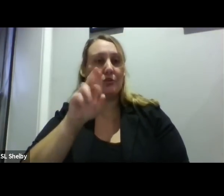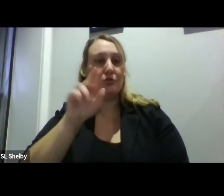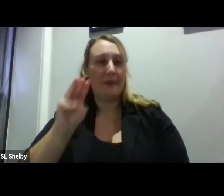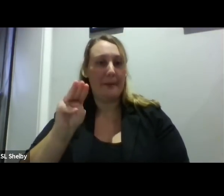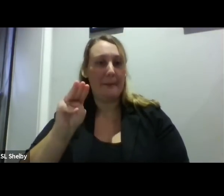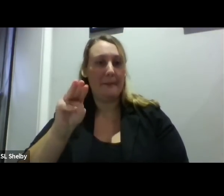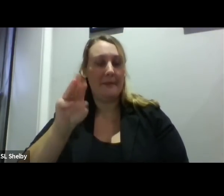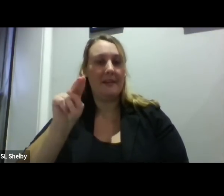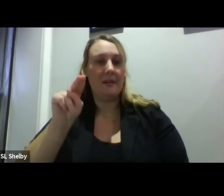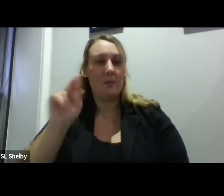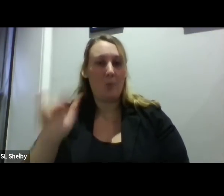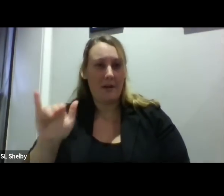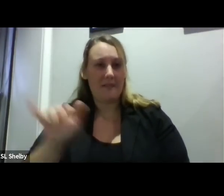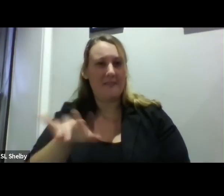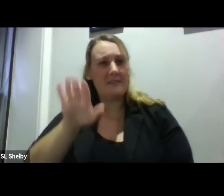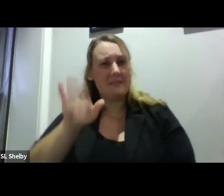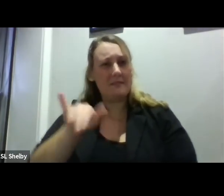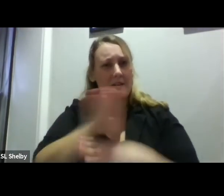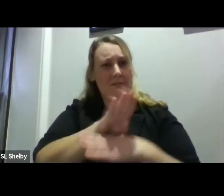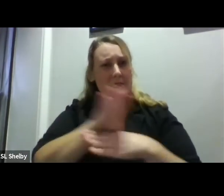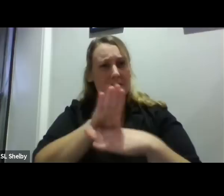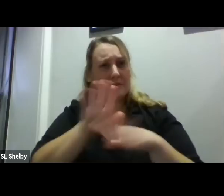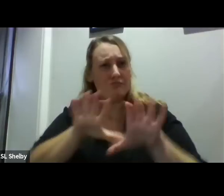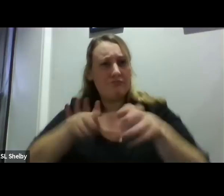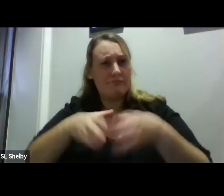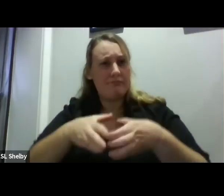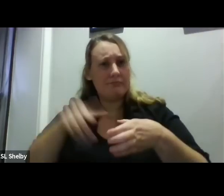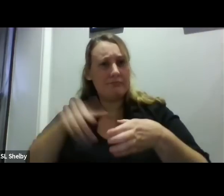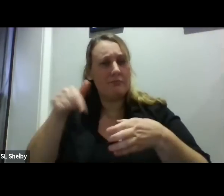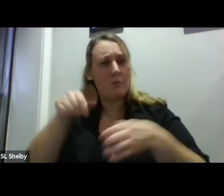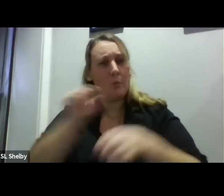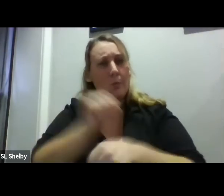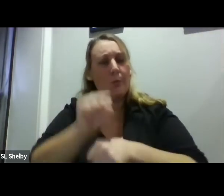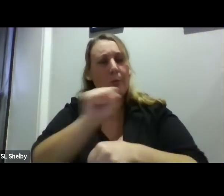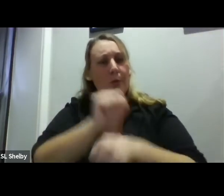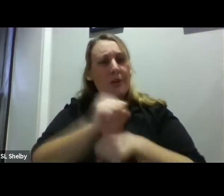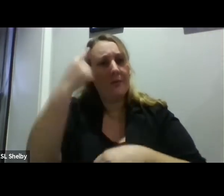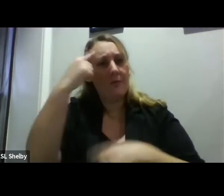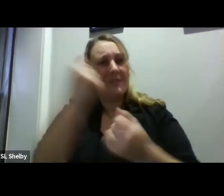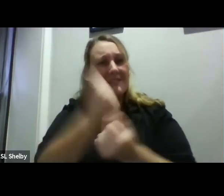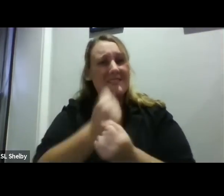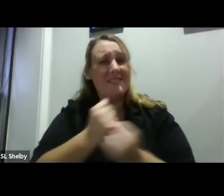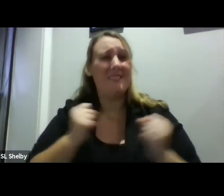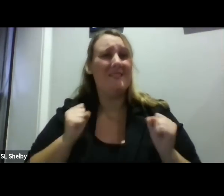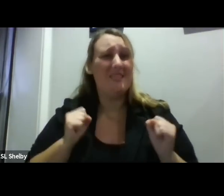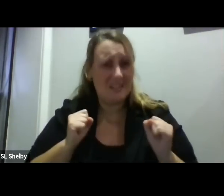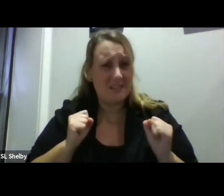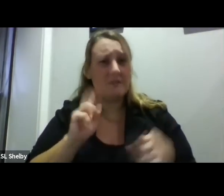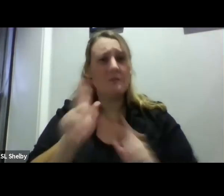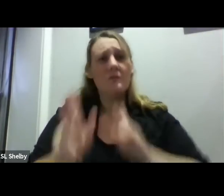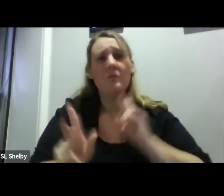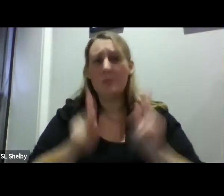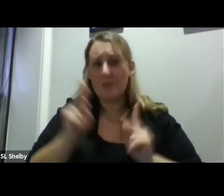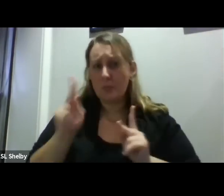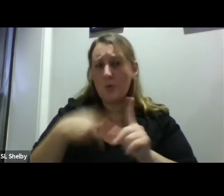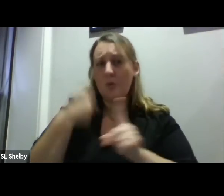working to build safety for people who trade sex by choice, circumstance, or